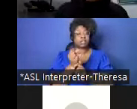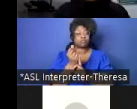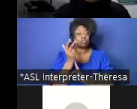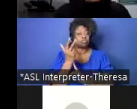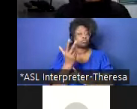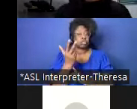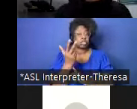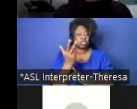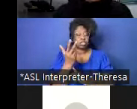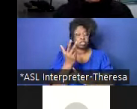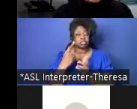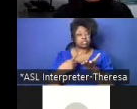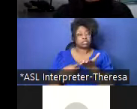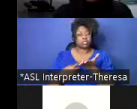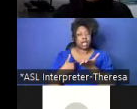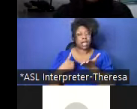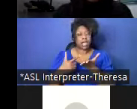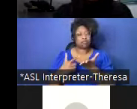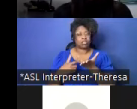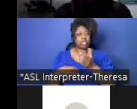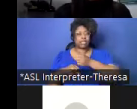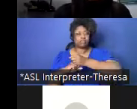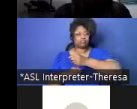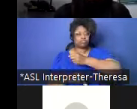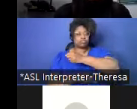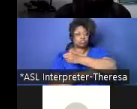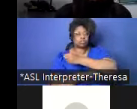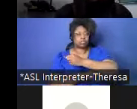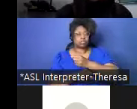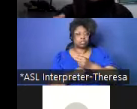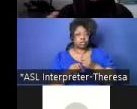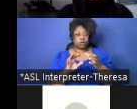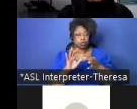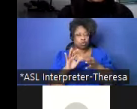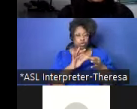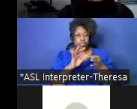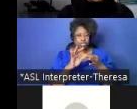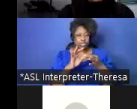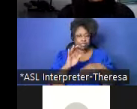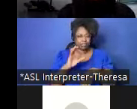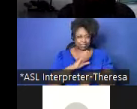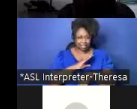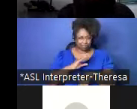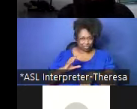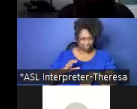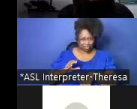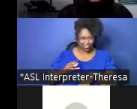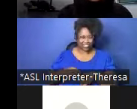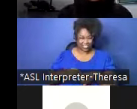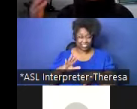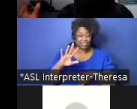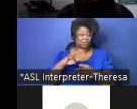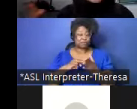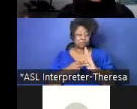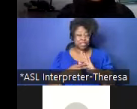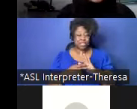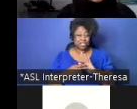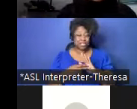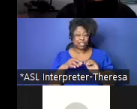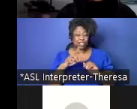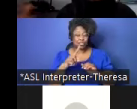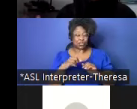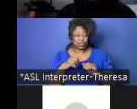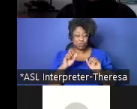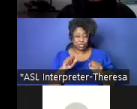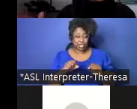having an infrastructure coordination council, so that you can dig once and